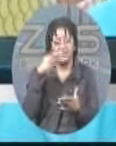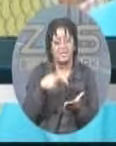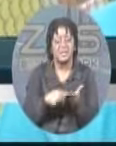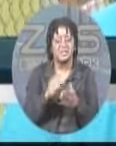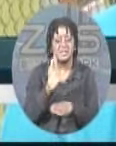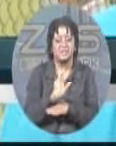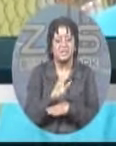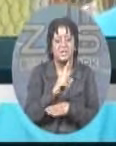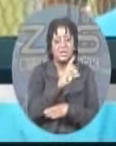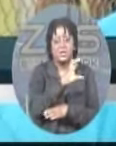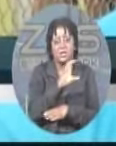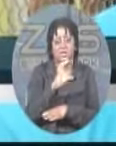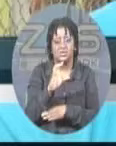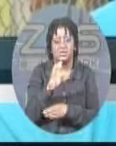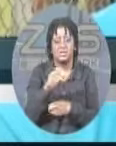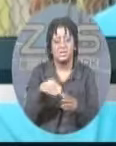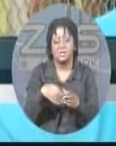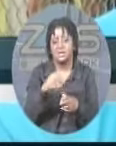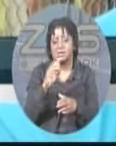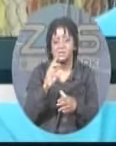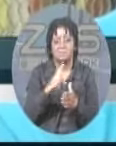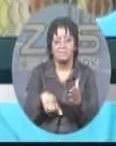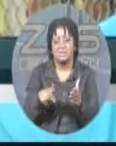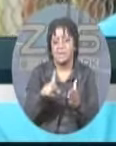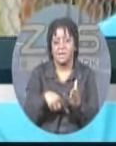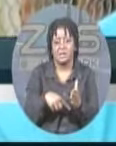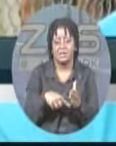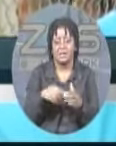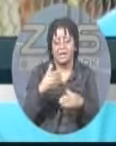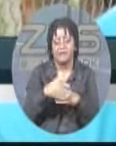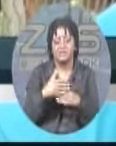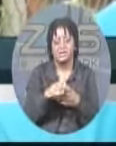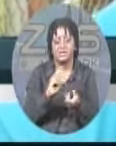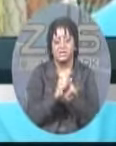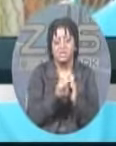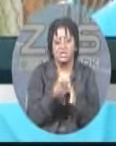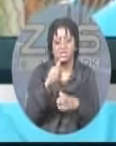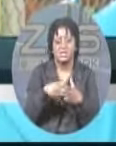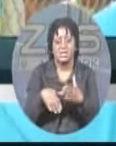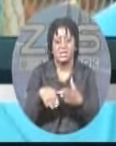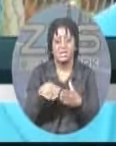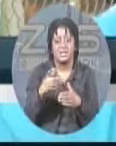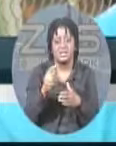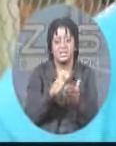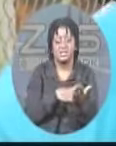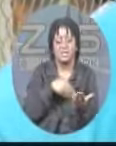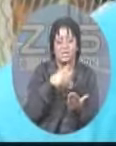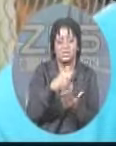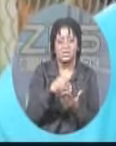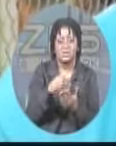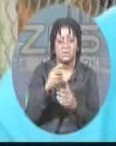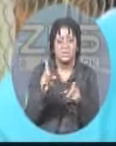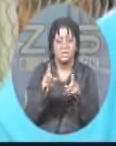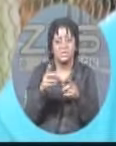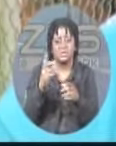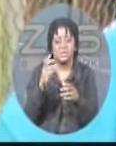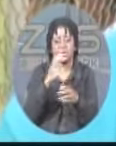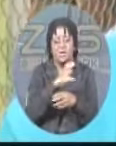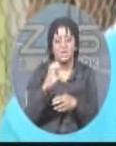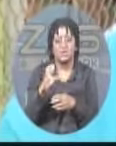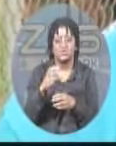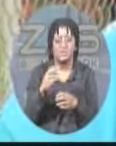after a change in the scheduling. The 100s are going to be out, both the semis and the finals, and we'll also see the finals of